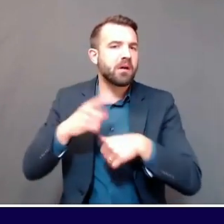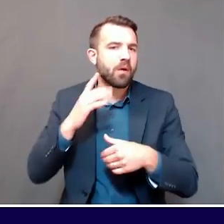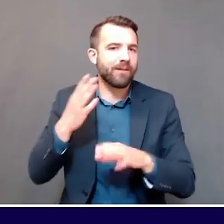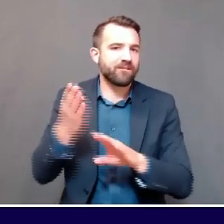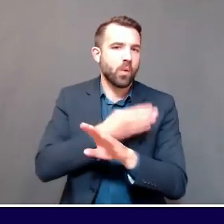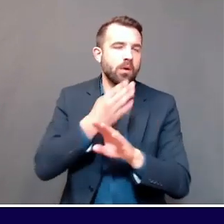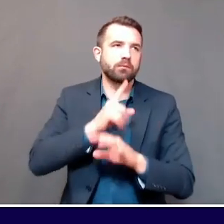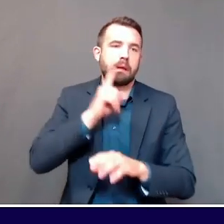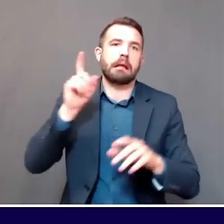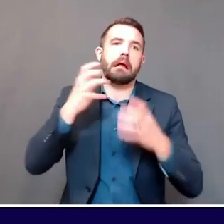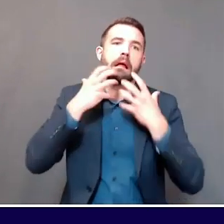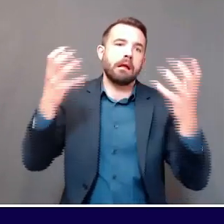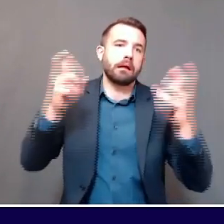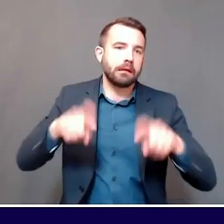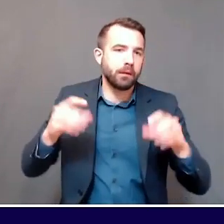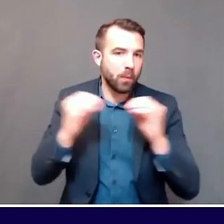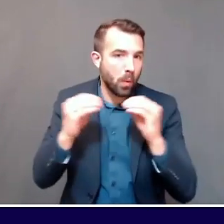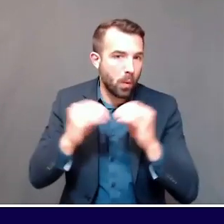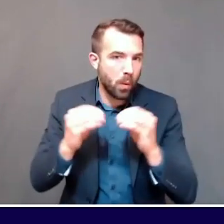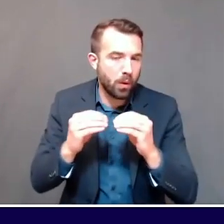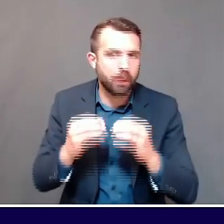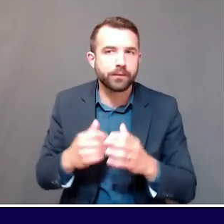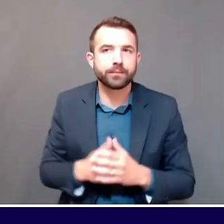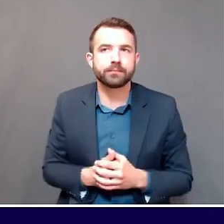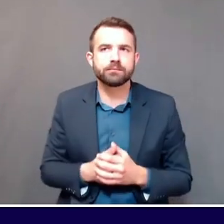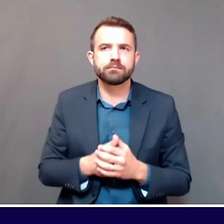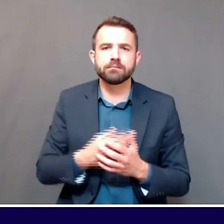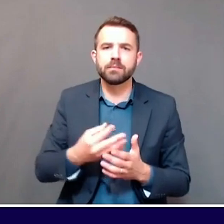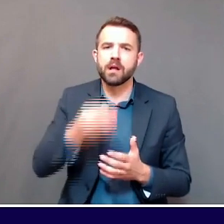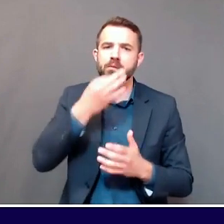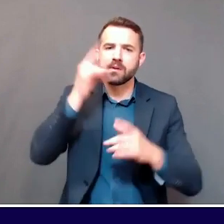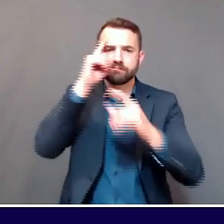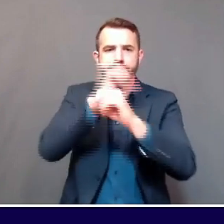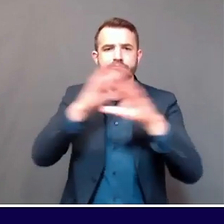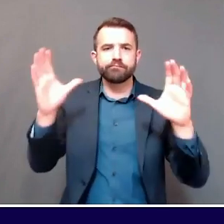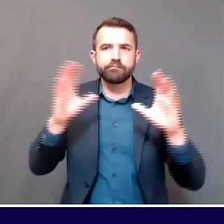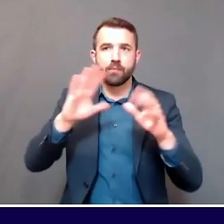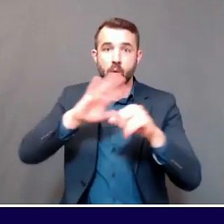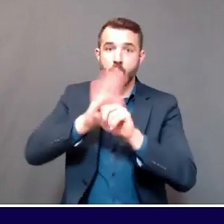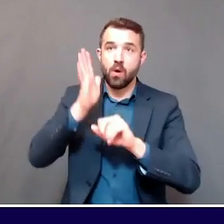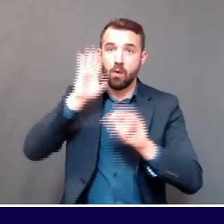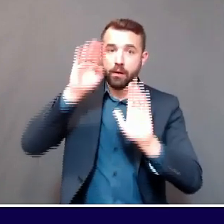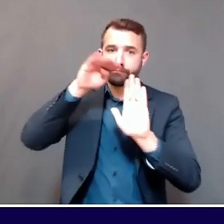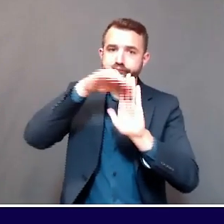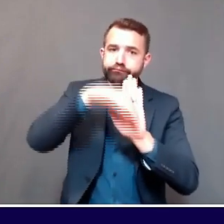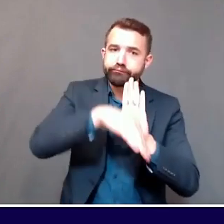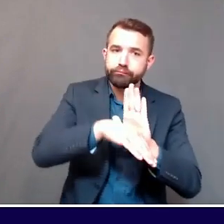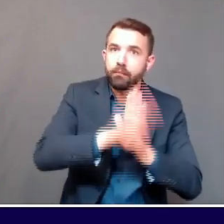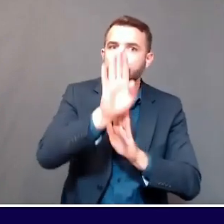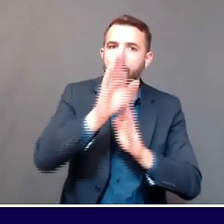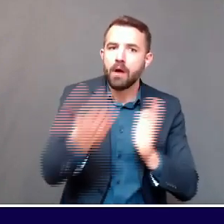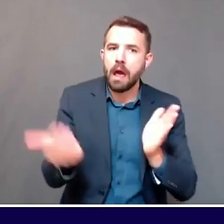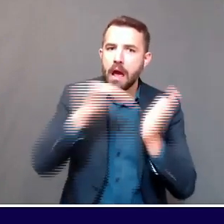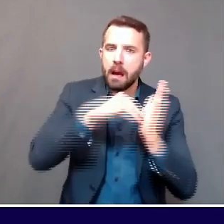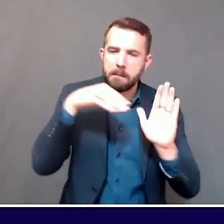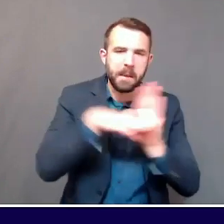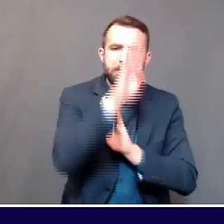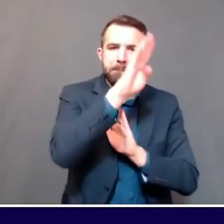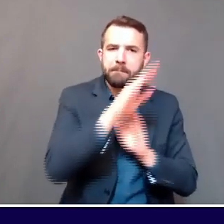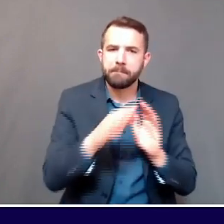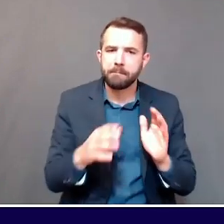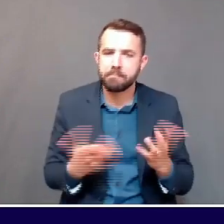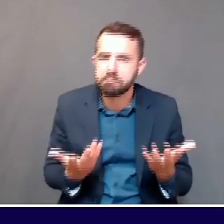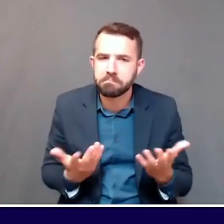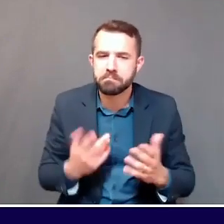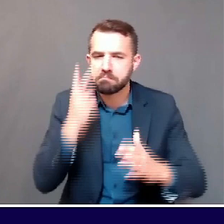thinking along the lines of the virus maybe worsening in the fall and maybe in the works with getting, I know we're only in